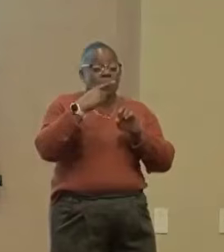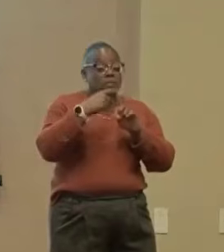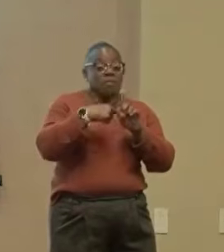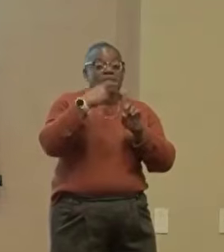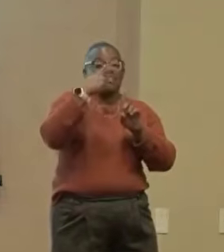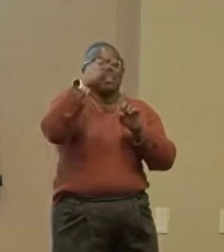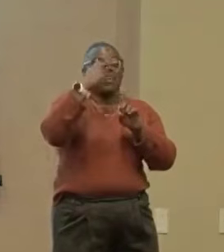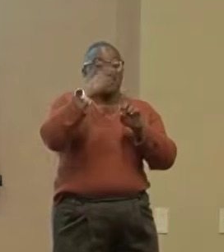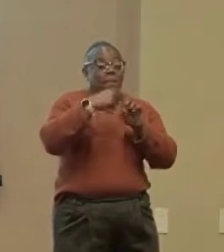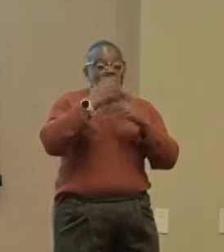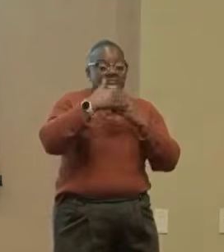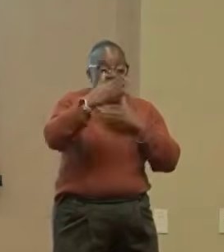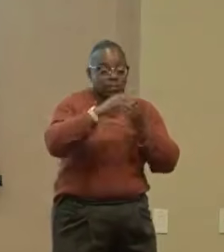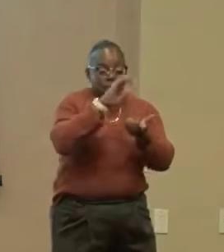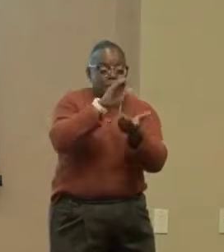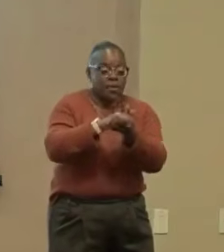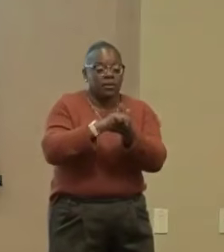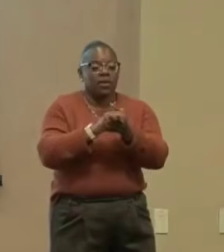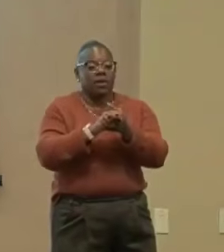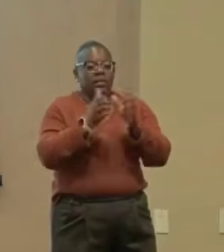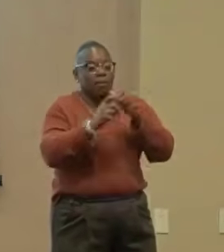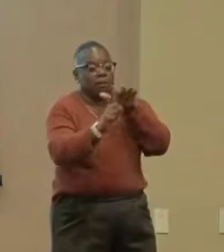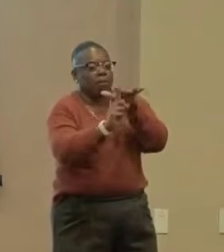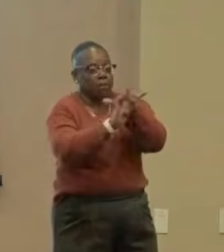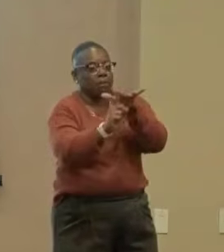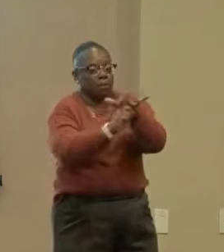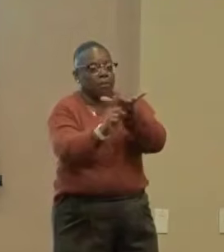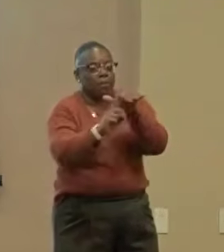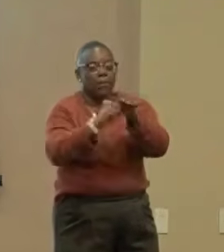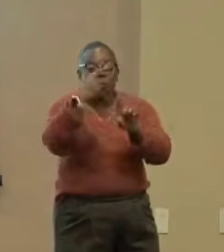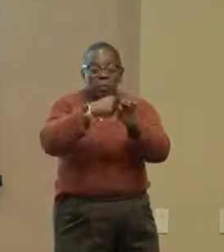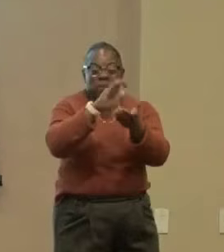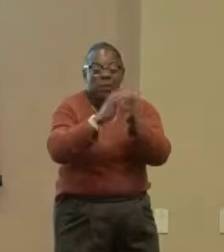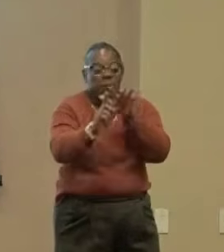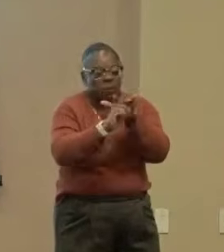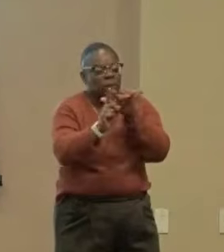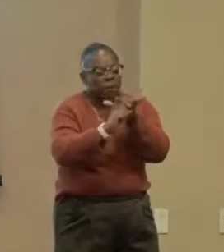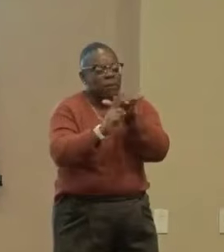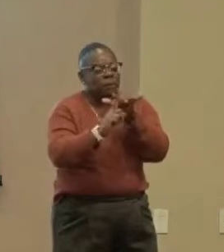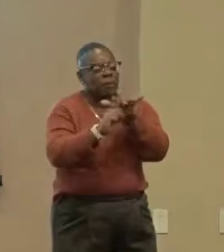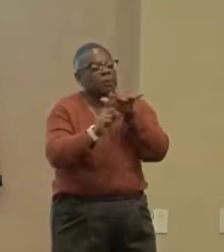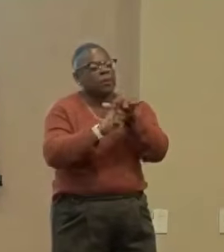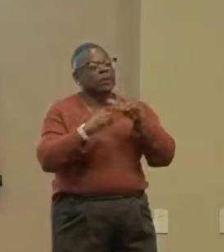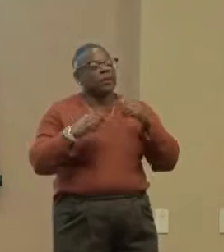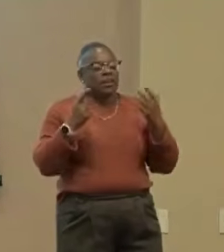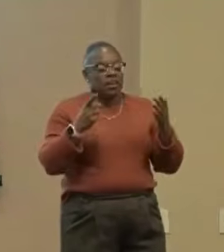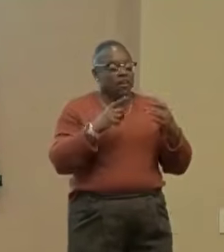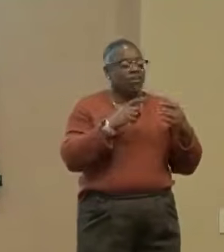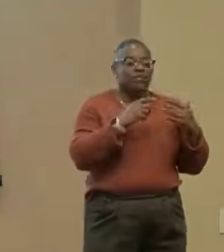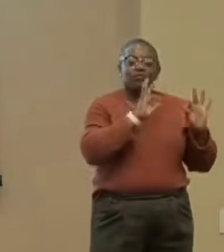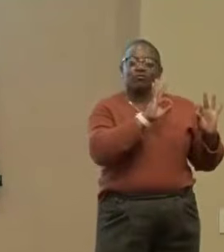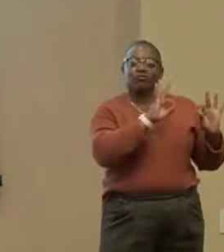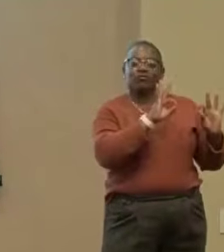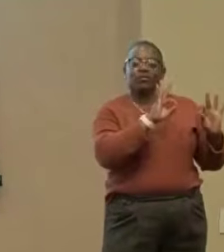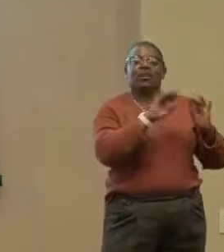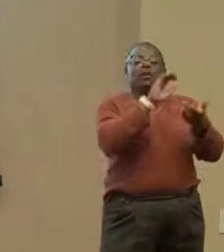married. All the problems that start happening, right? So we passed from a regular relationship